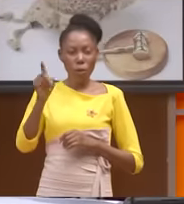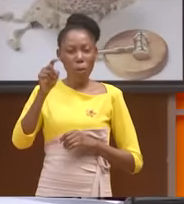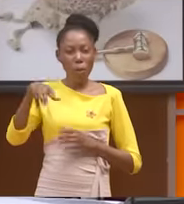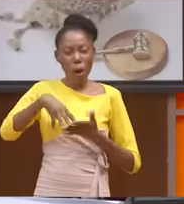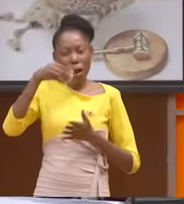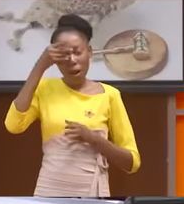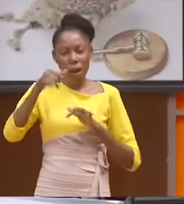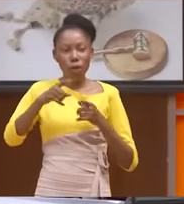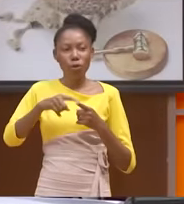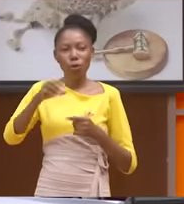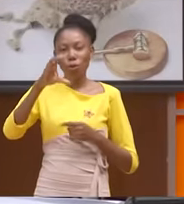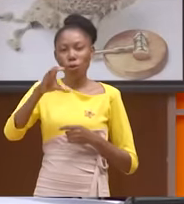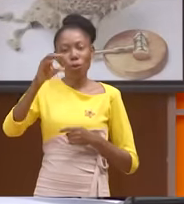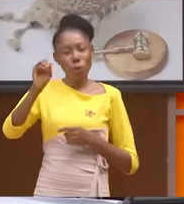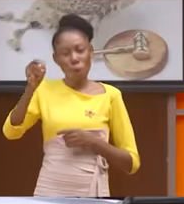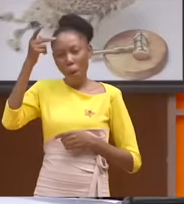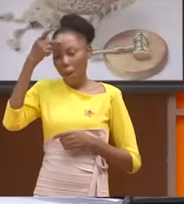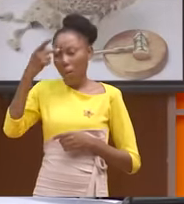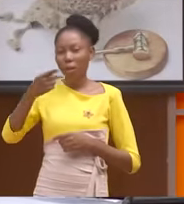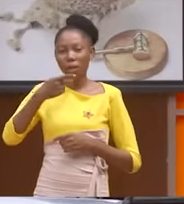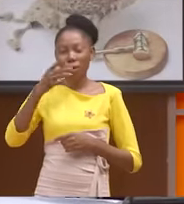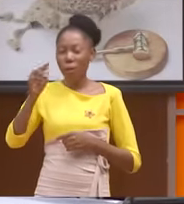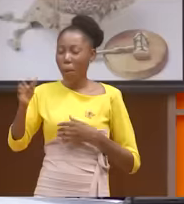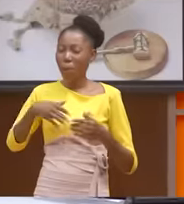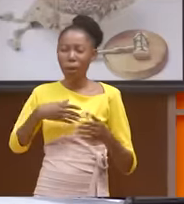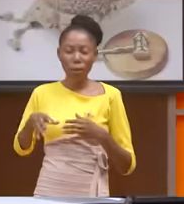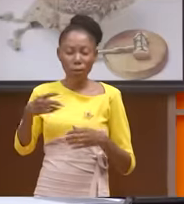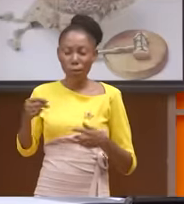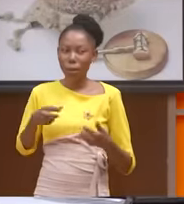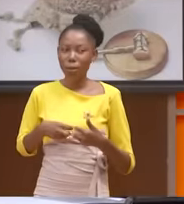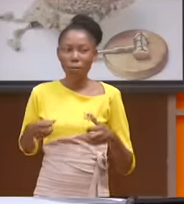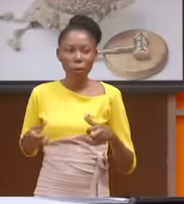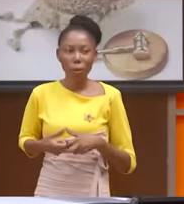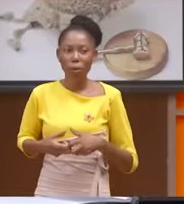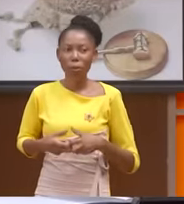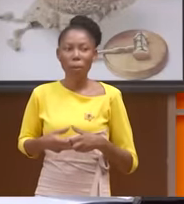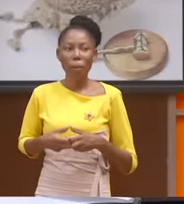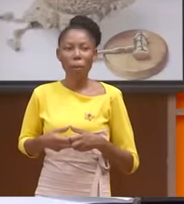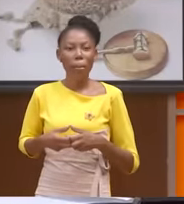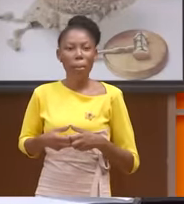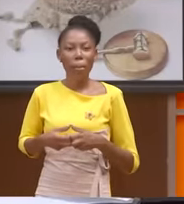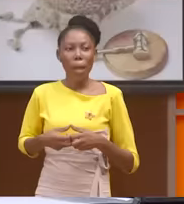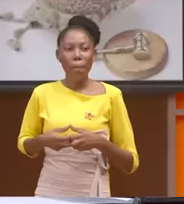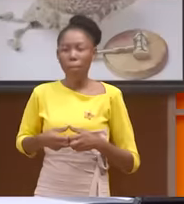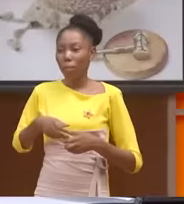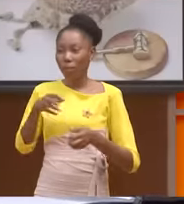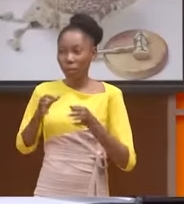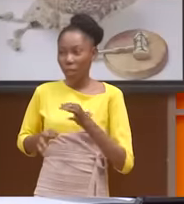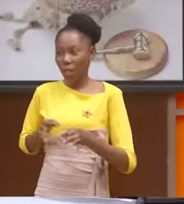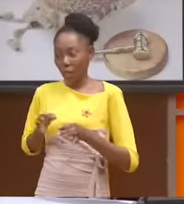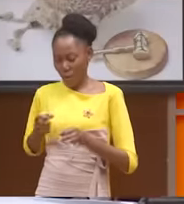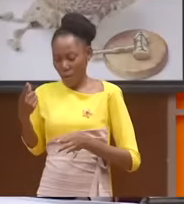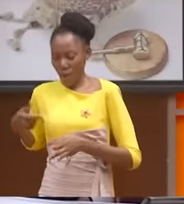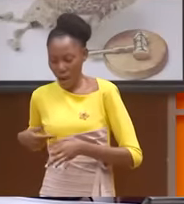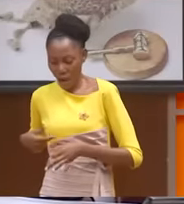to co-parent, regardless of whatever is on ground, regardless of each one's position towards